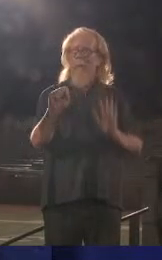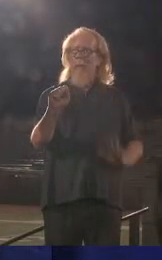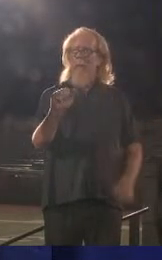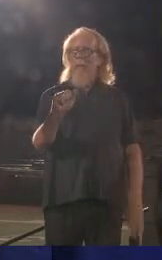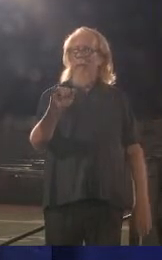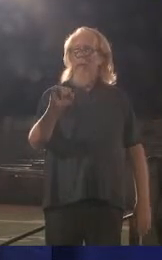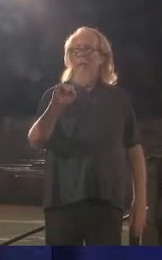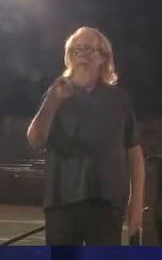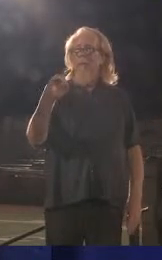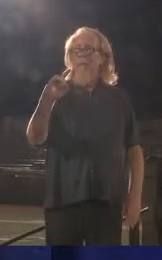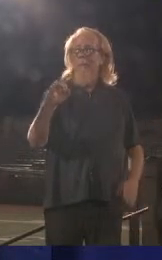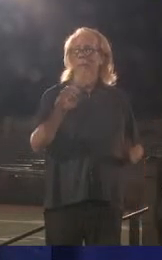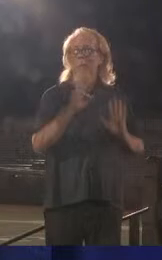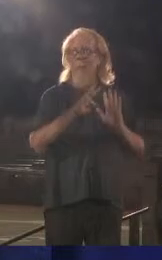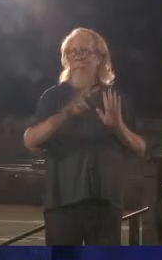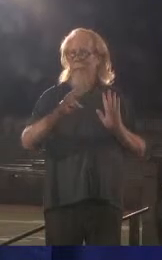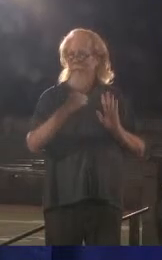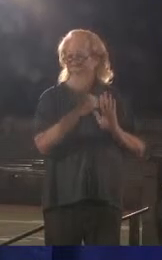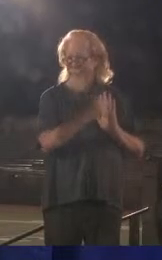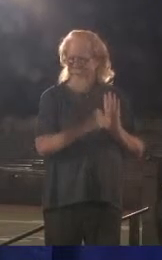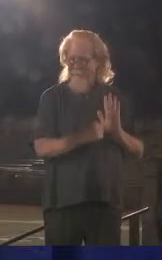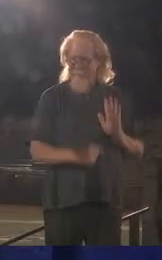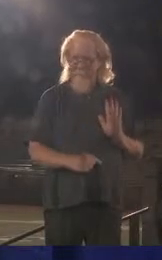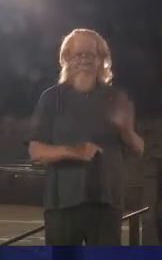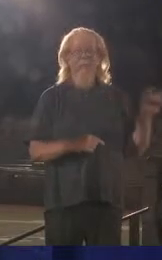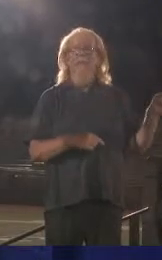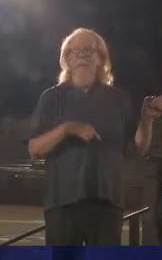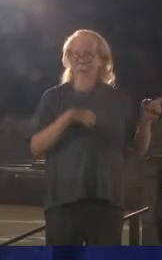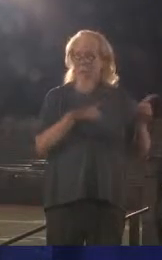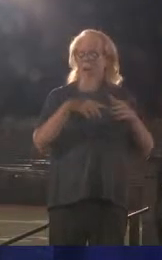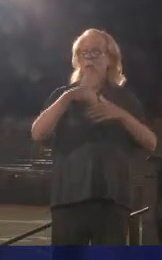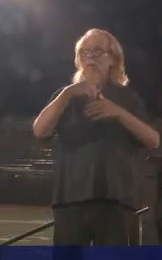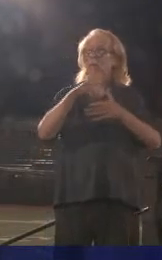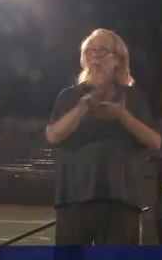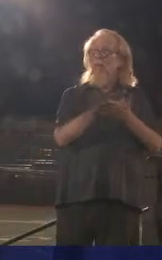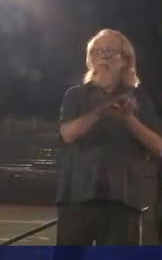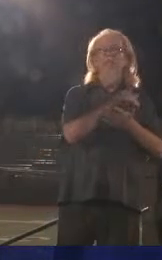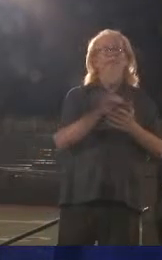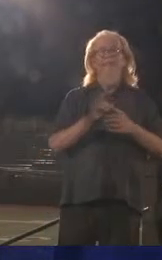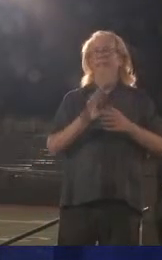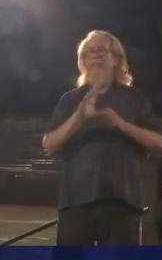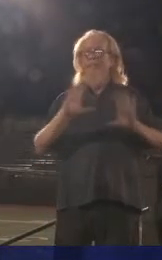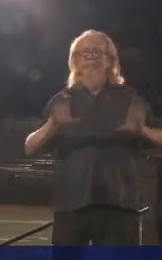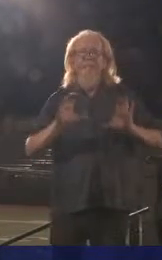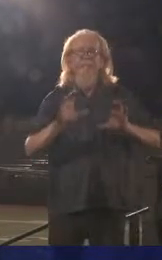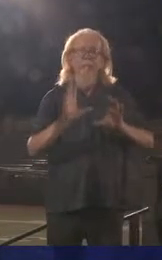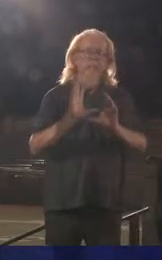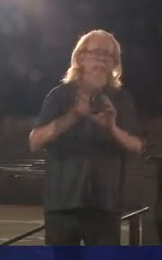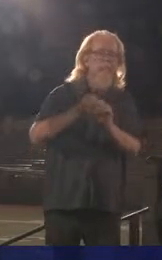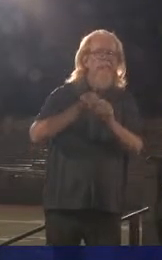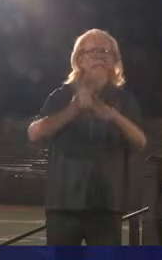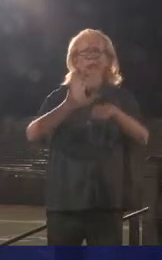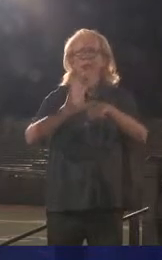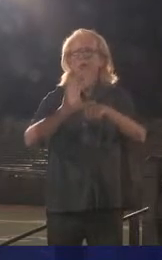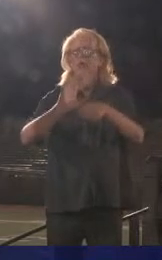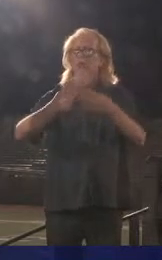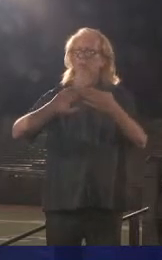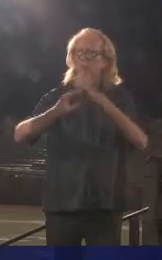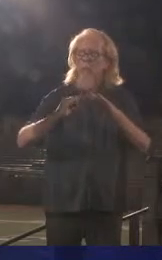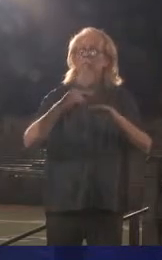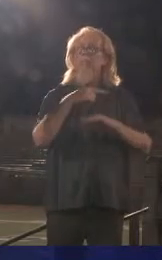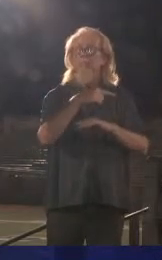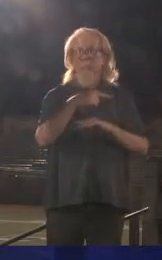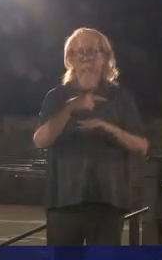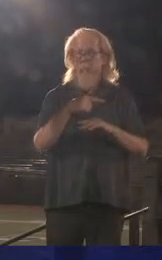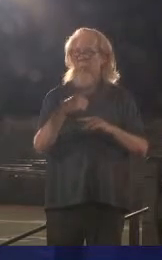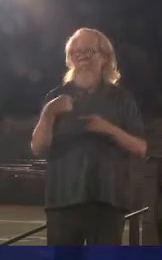Outside of school, Nalania was and still is an active member in her church and community. She has